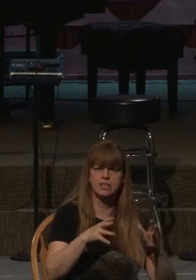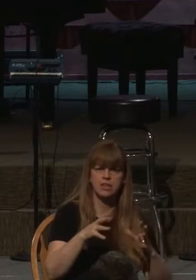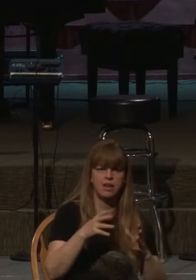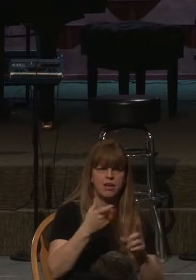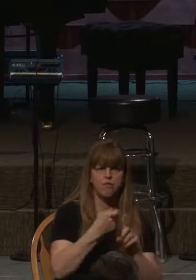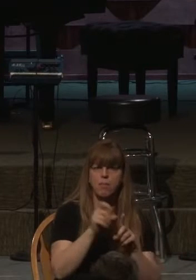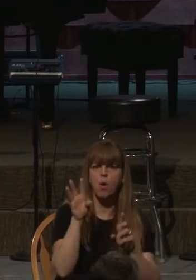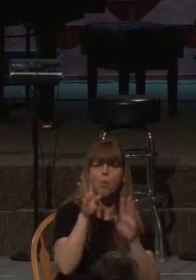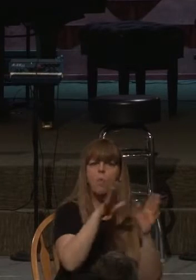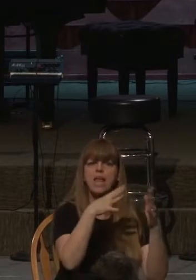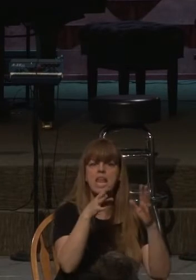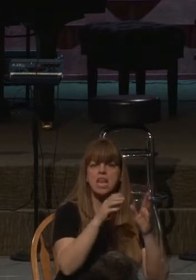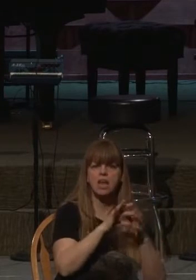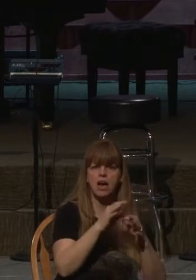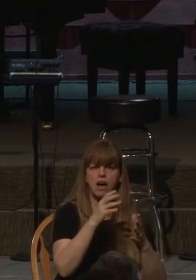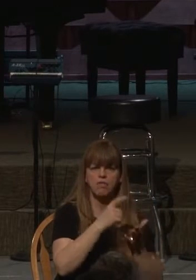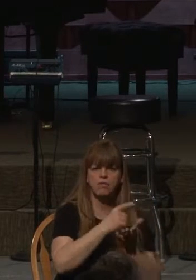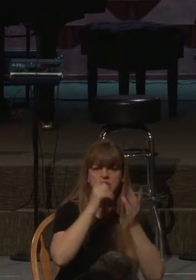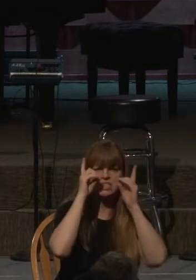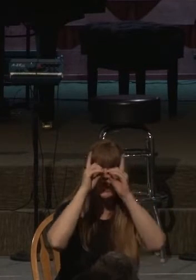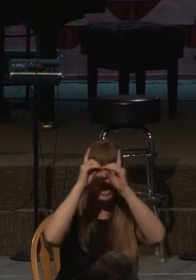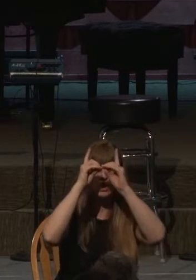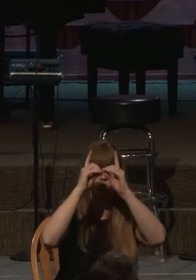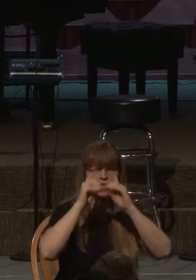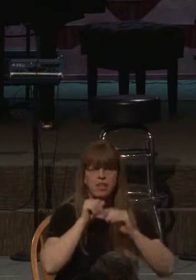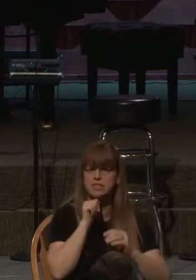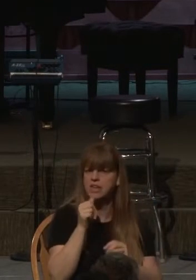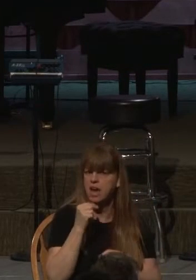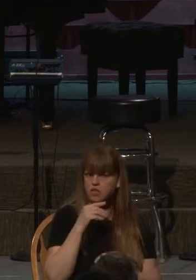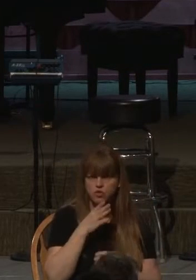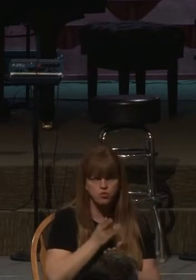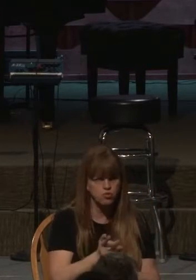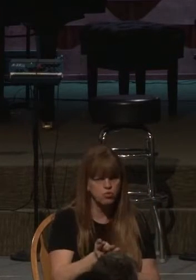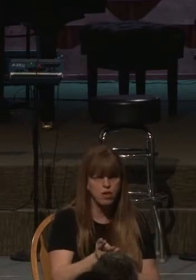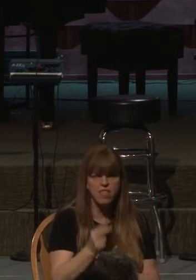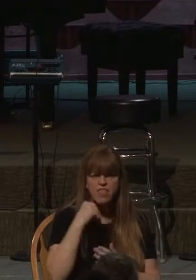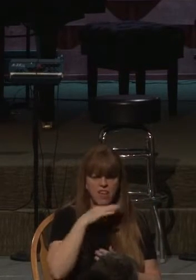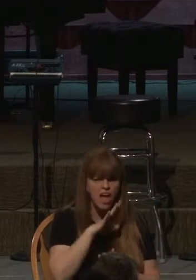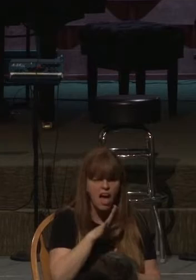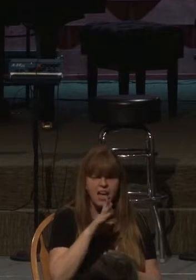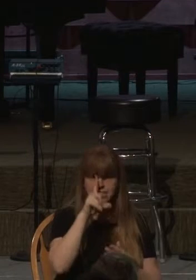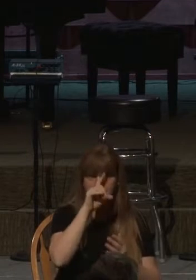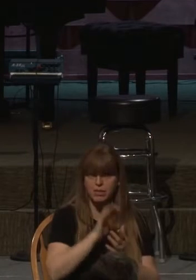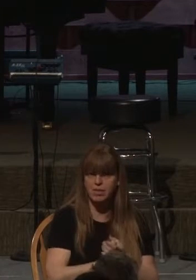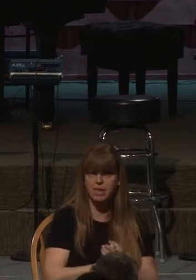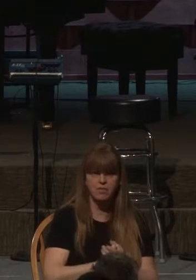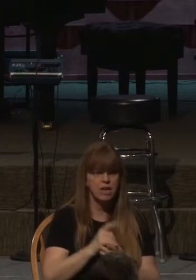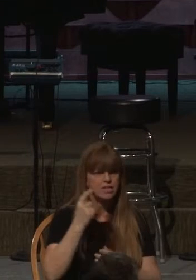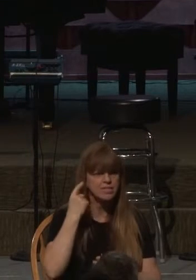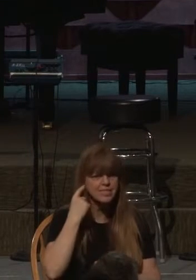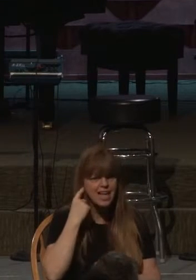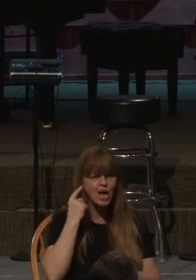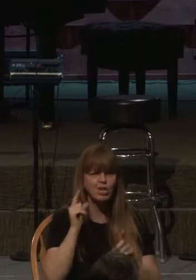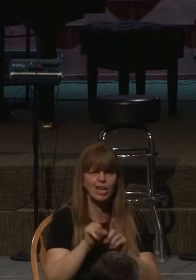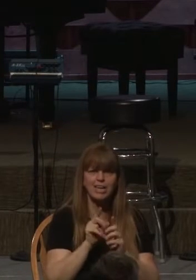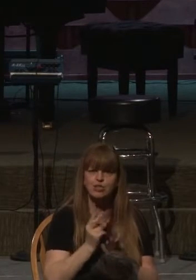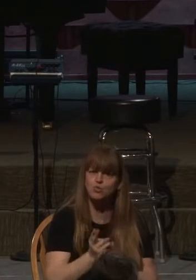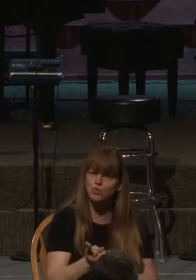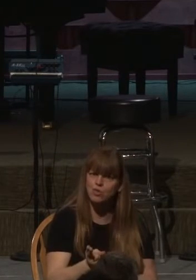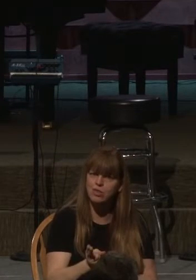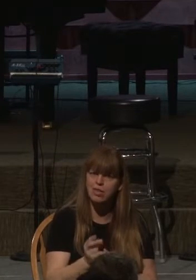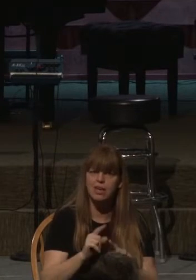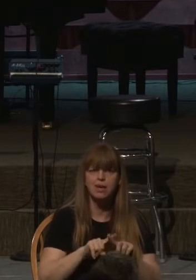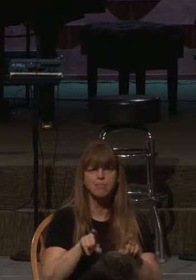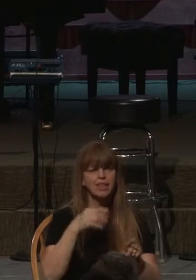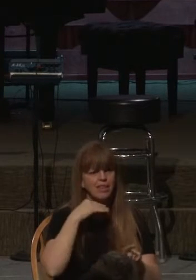of doctrine. The lies they believed sounded so much like the truth. But those lies they